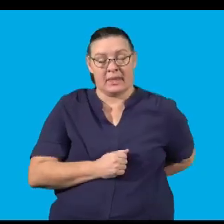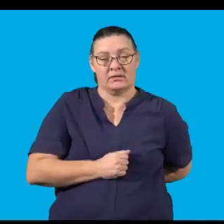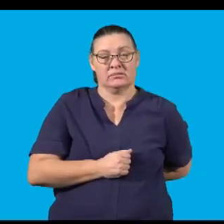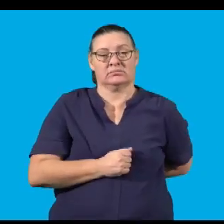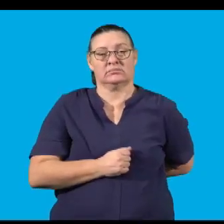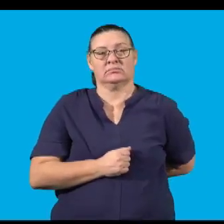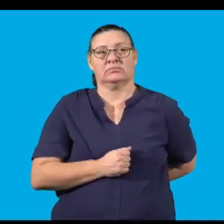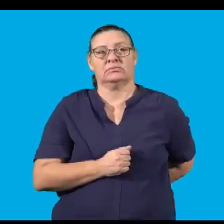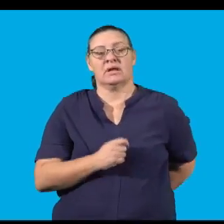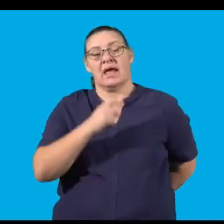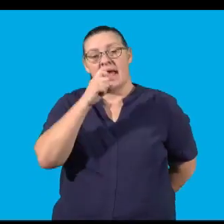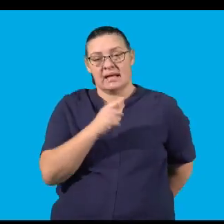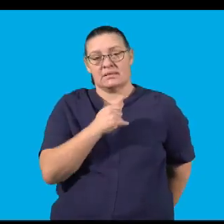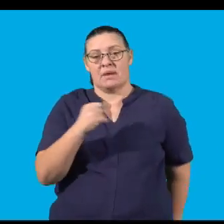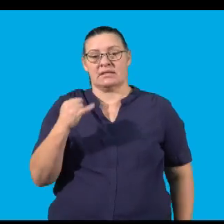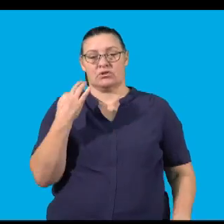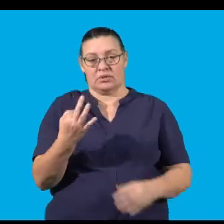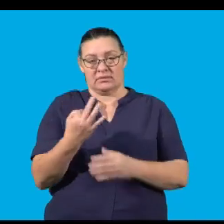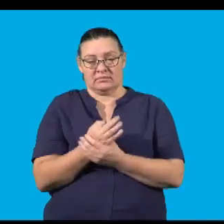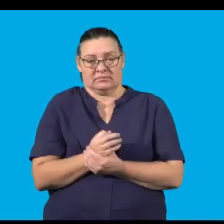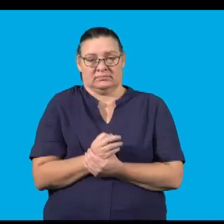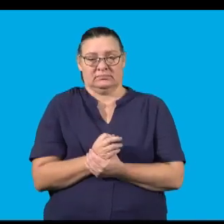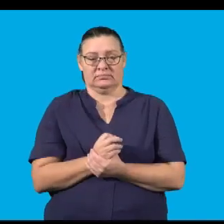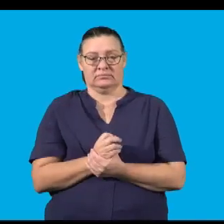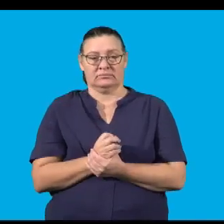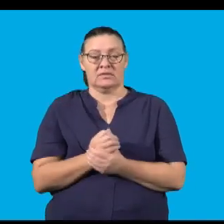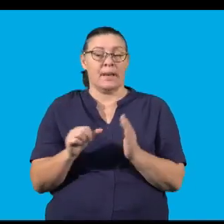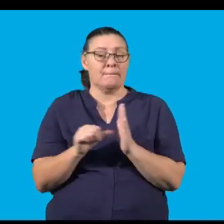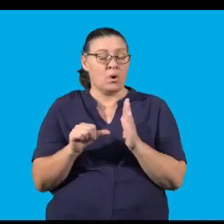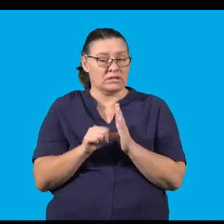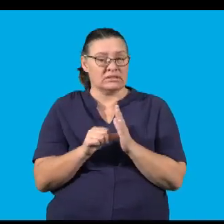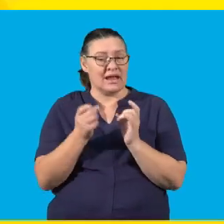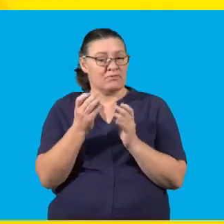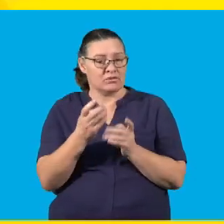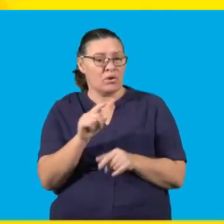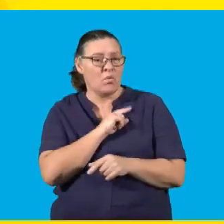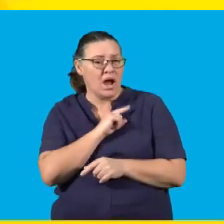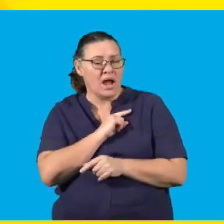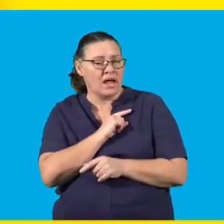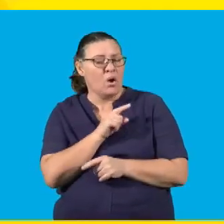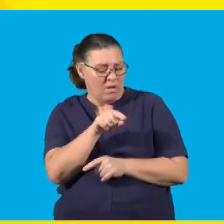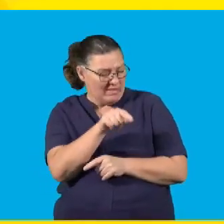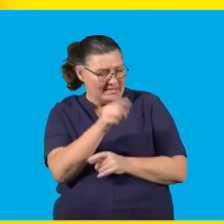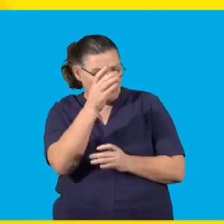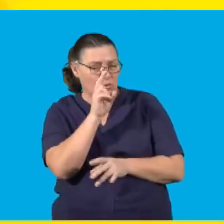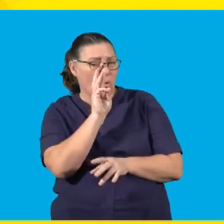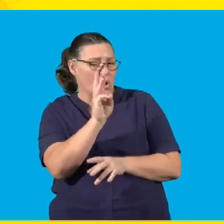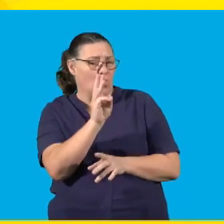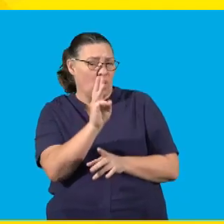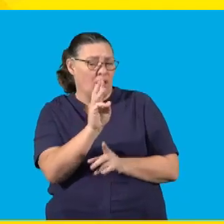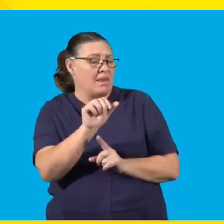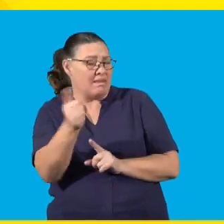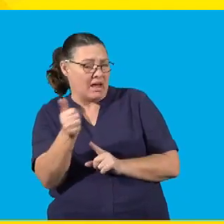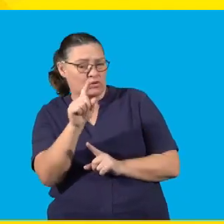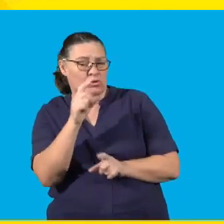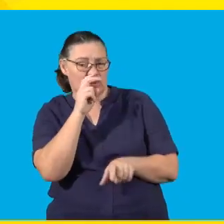BE. It's a quarter x minus 3. Okay. Now, it's important information because we likely need this information in the